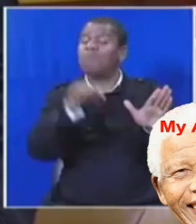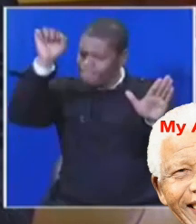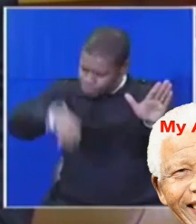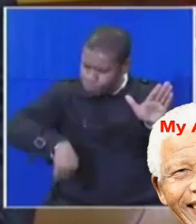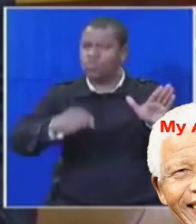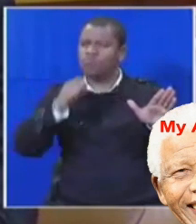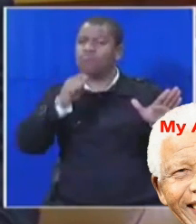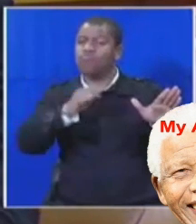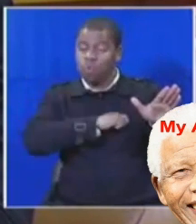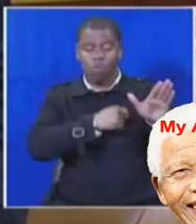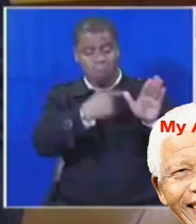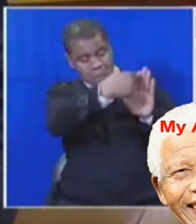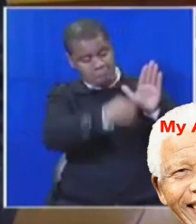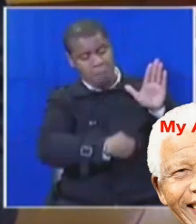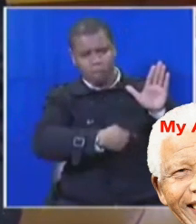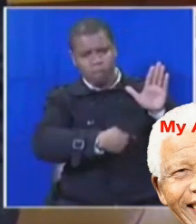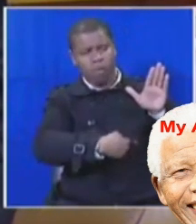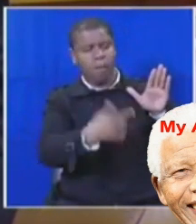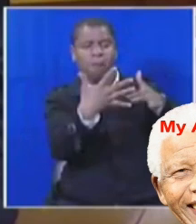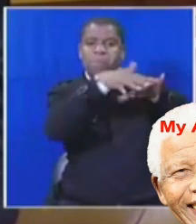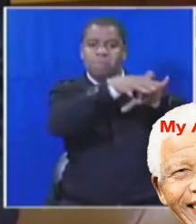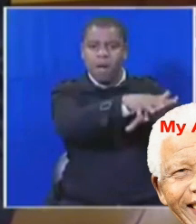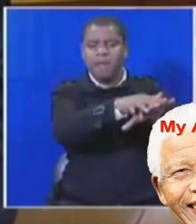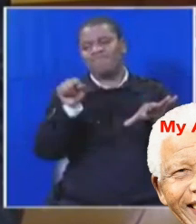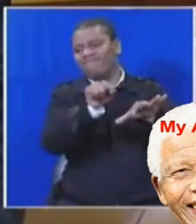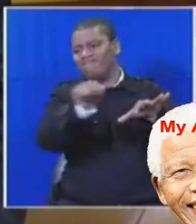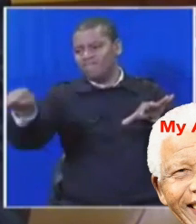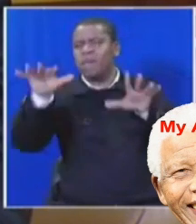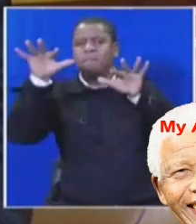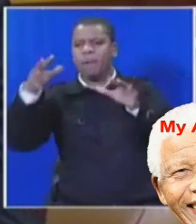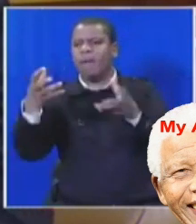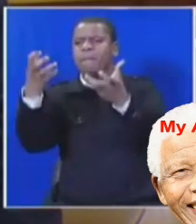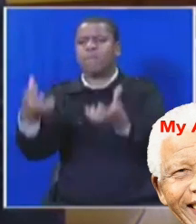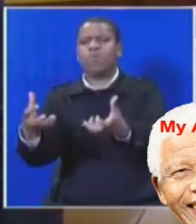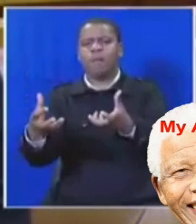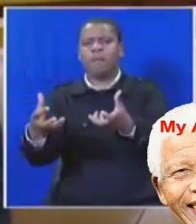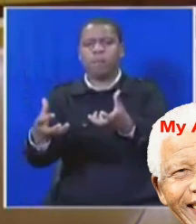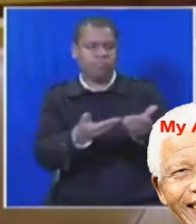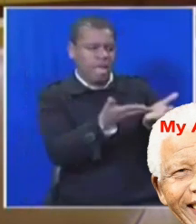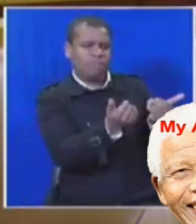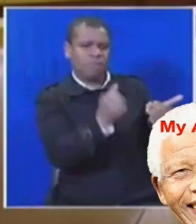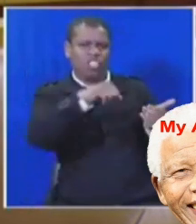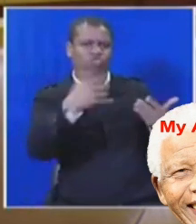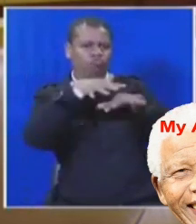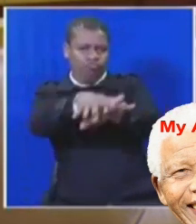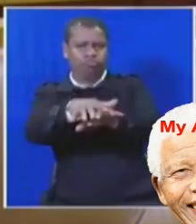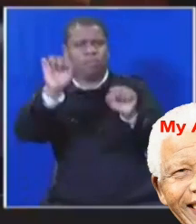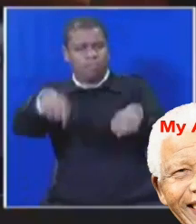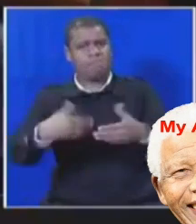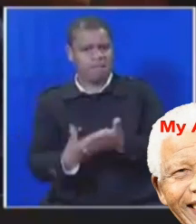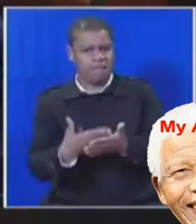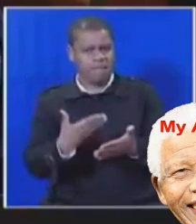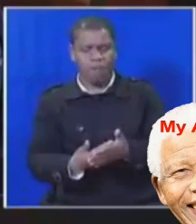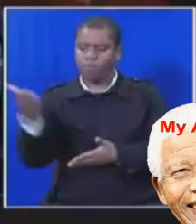we can deliver up to the expectations of the poor masses of South Africa. Thank you very much. Honorable Bongo, you